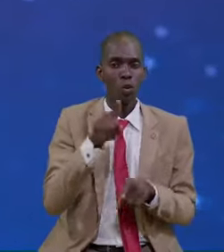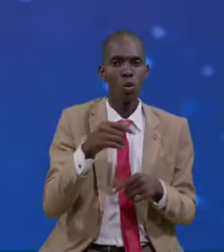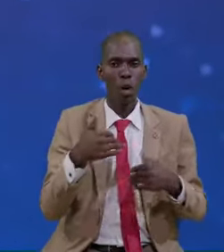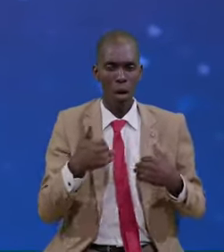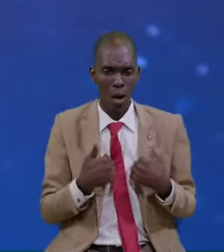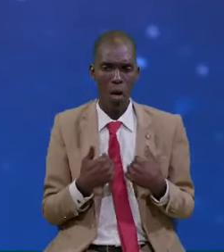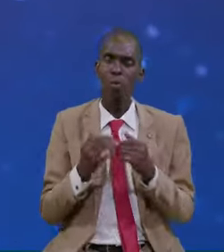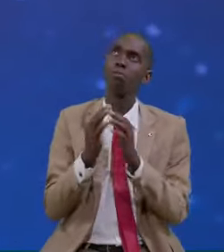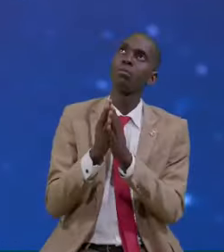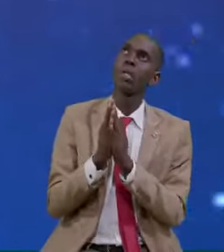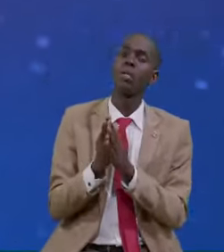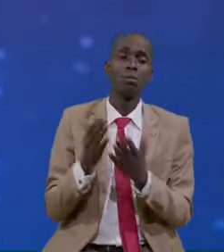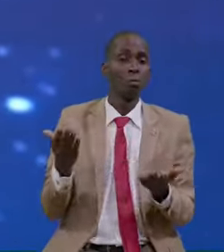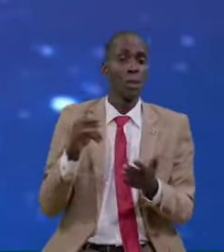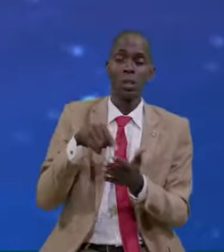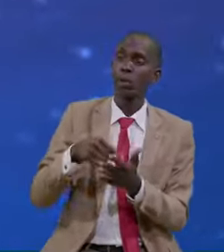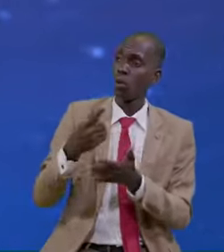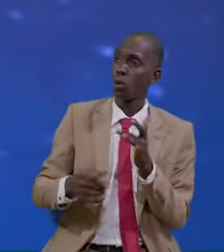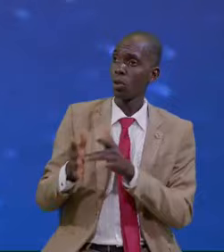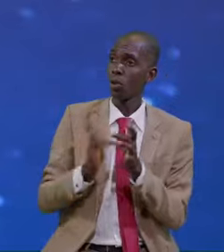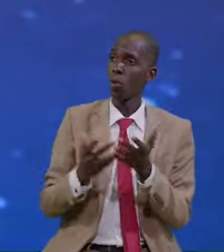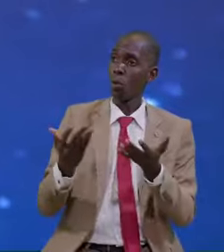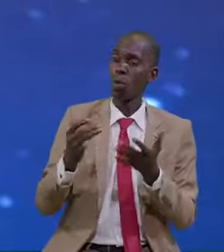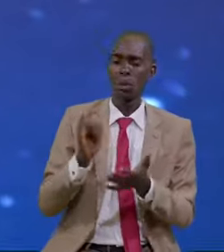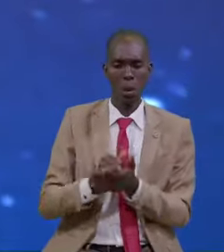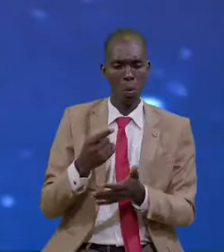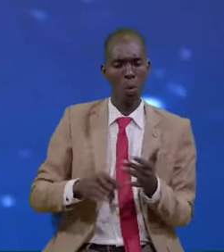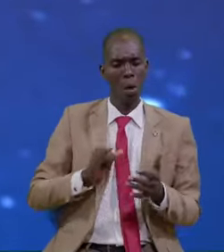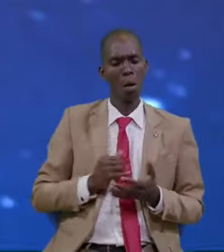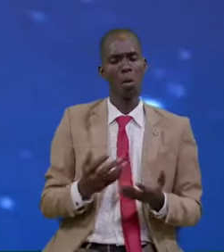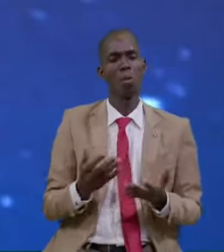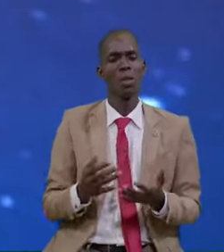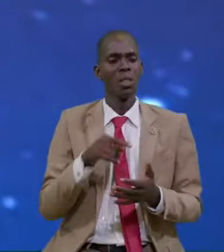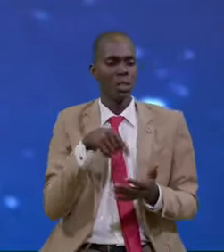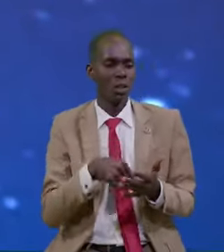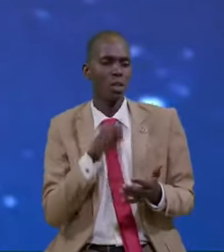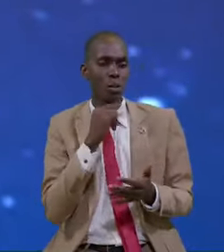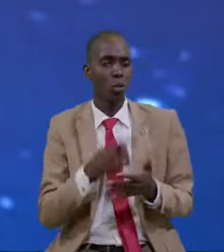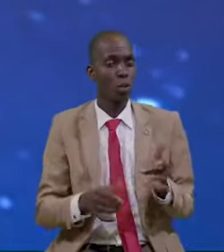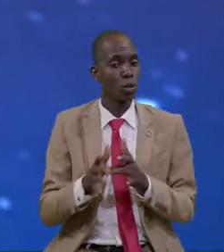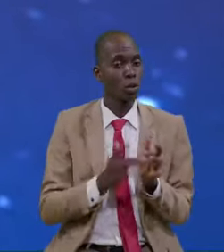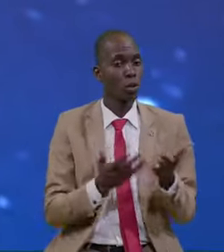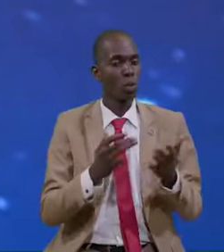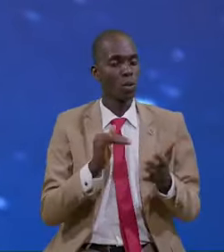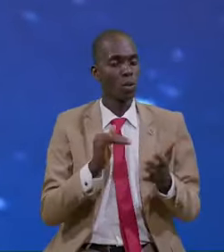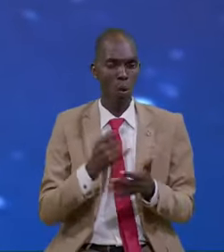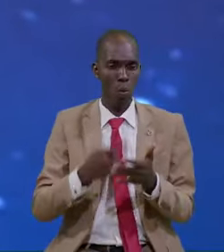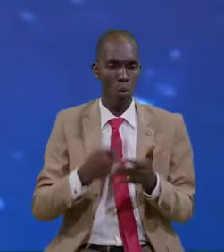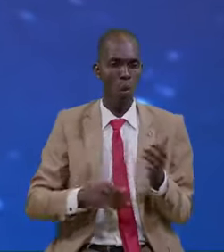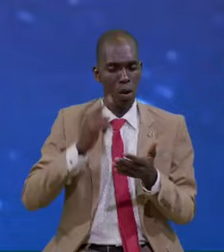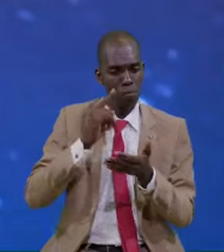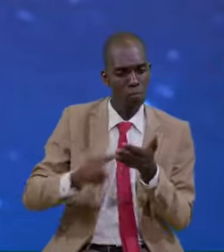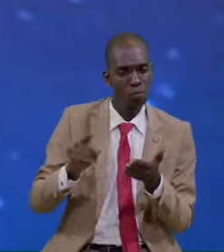wants, that's what I want. This is what Jesus wants you to observe, that's what I'm going to observe. Teaching them to observe